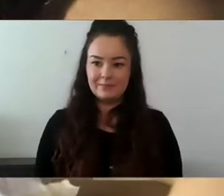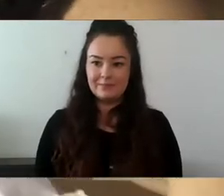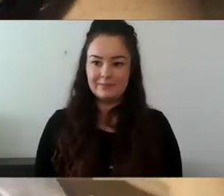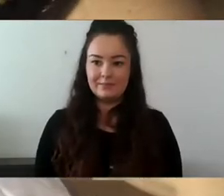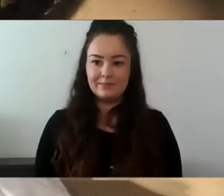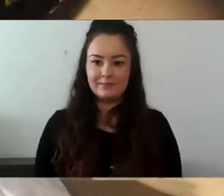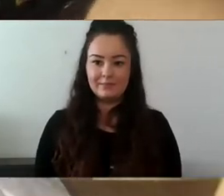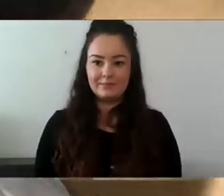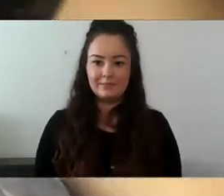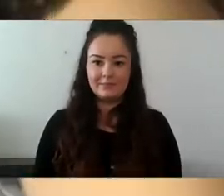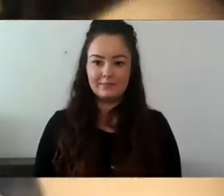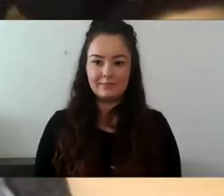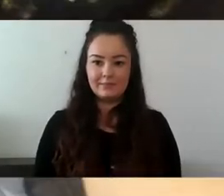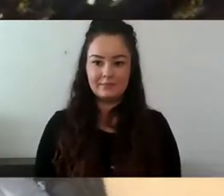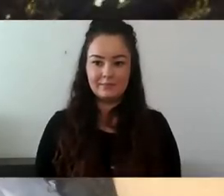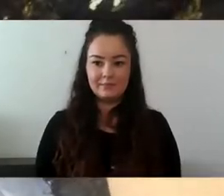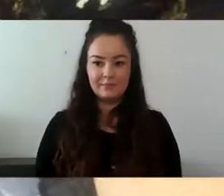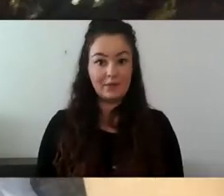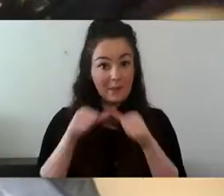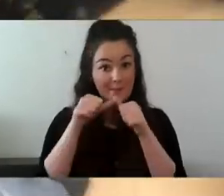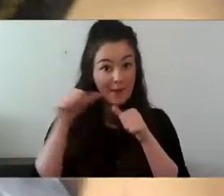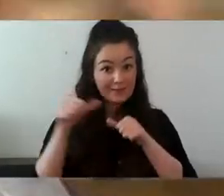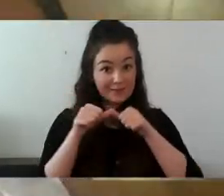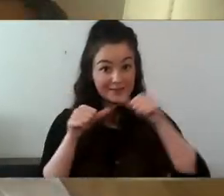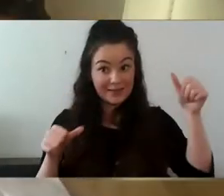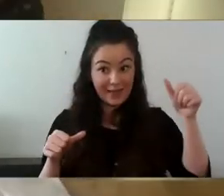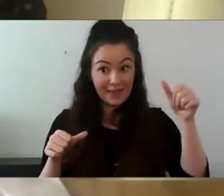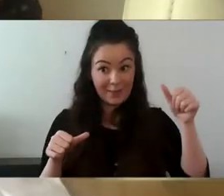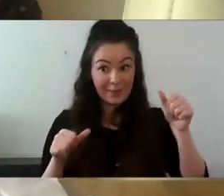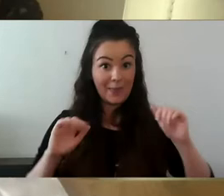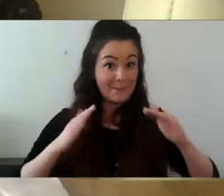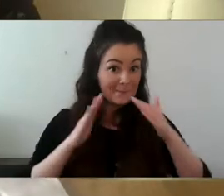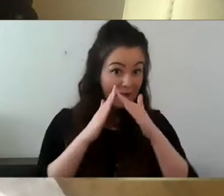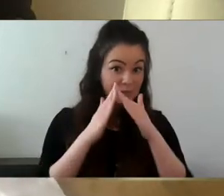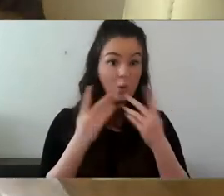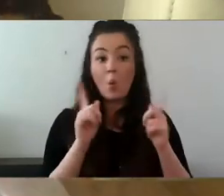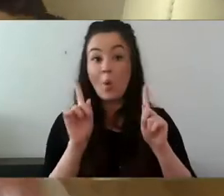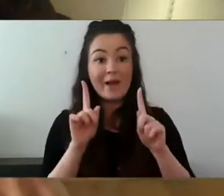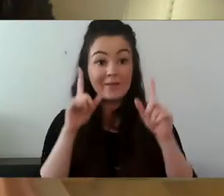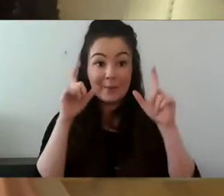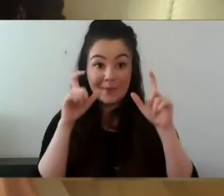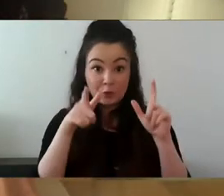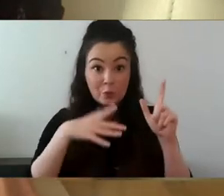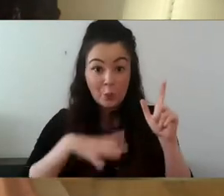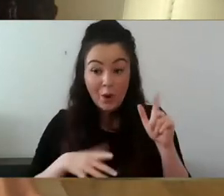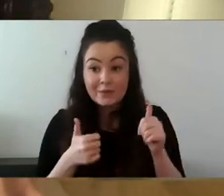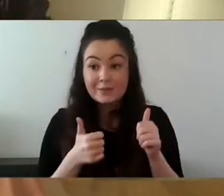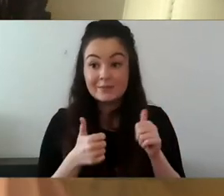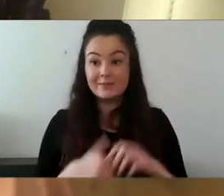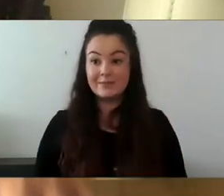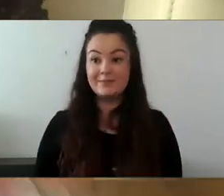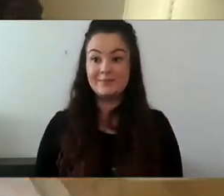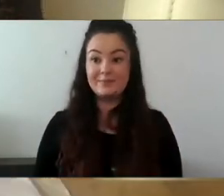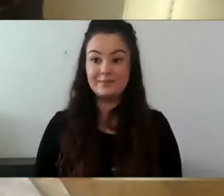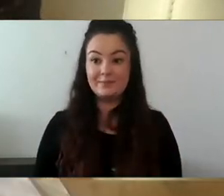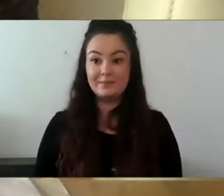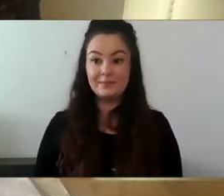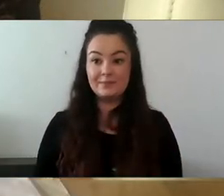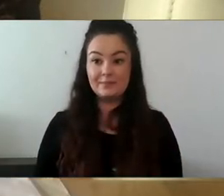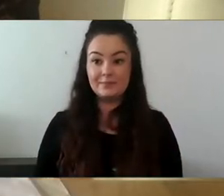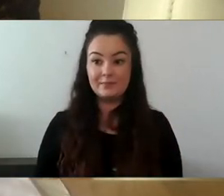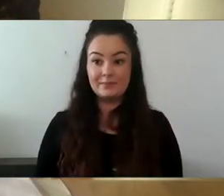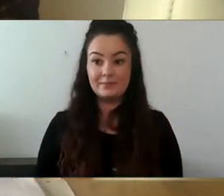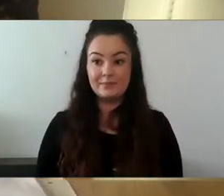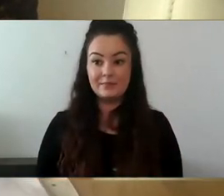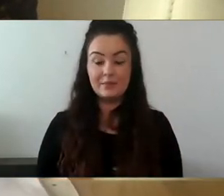So, once we've got our masking tape down with our mountains or whatever picture we're doing, we're